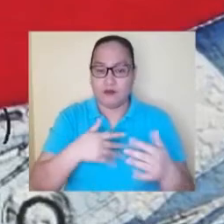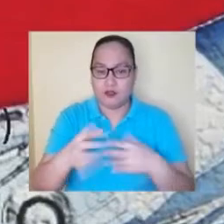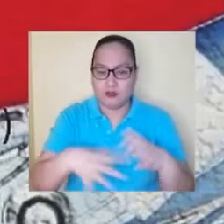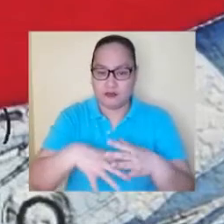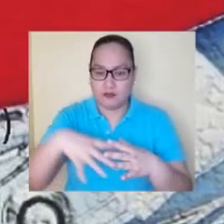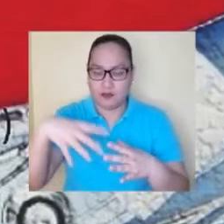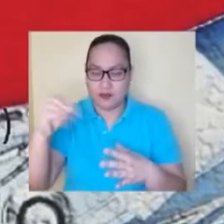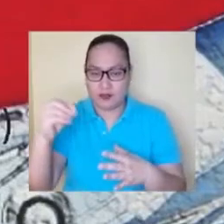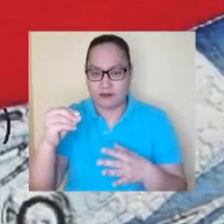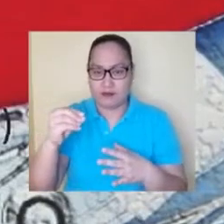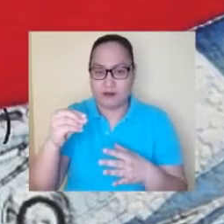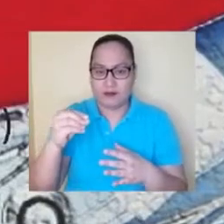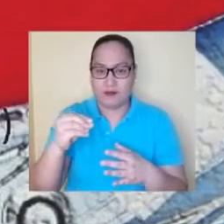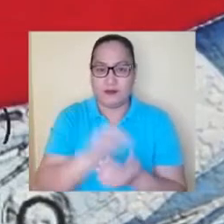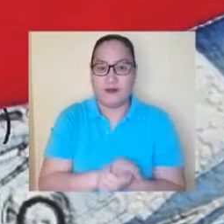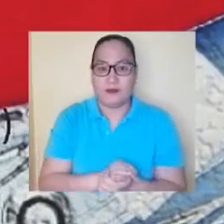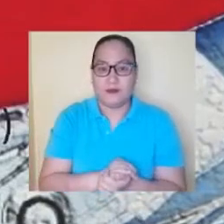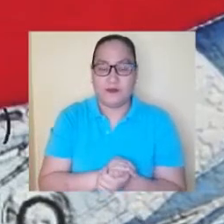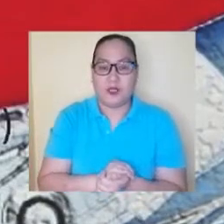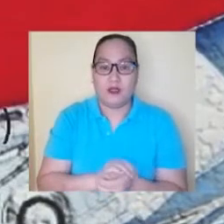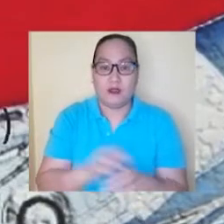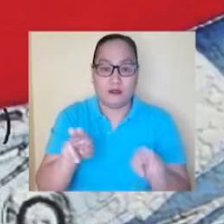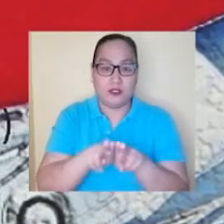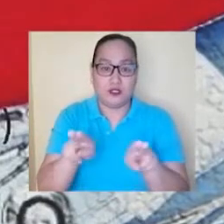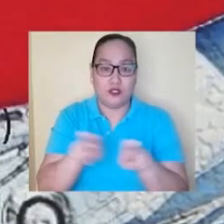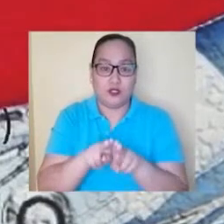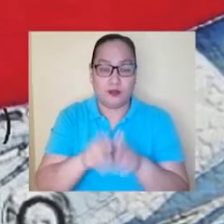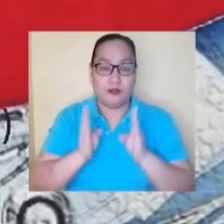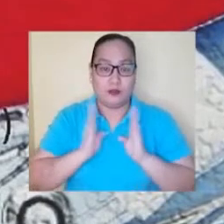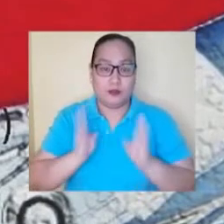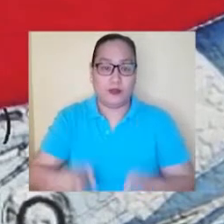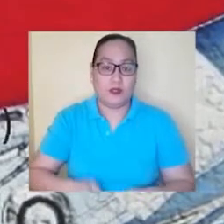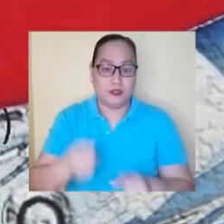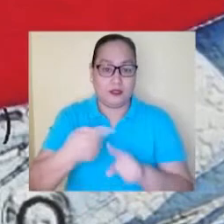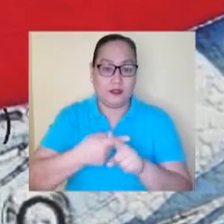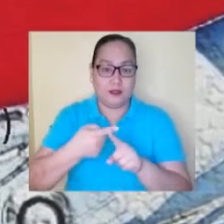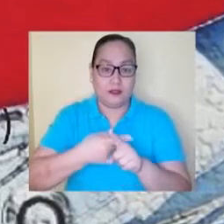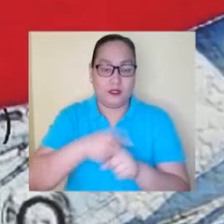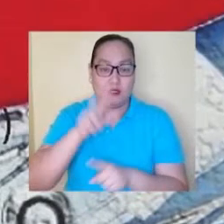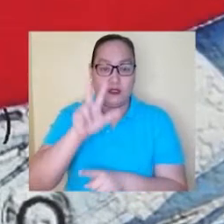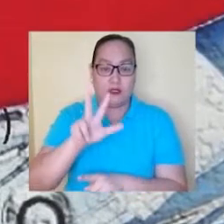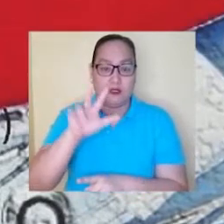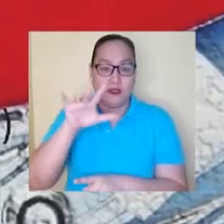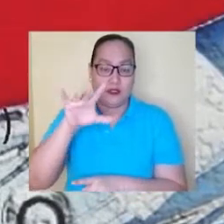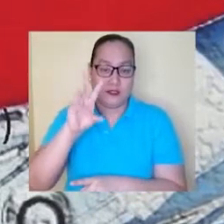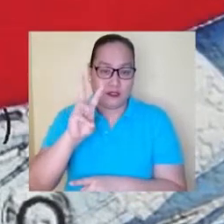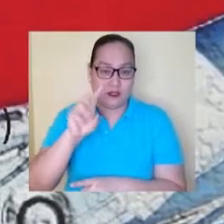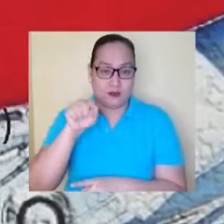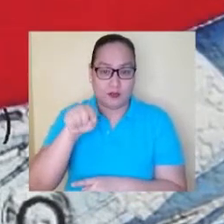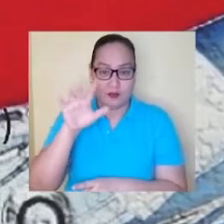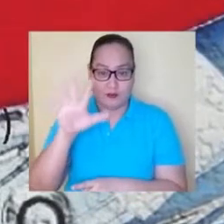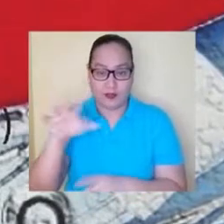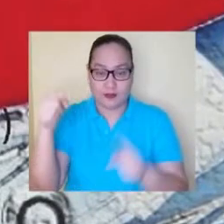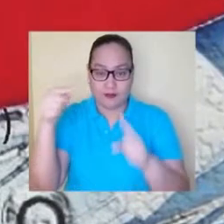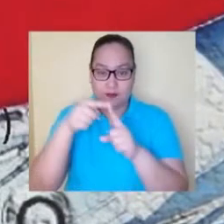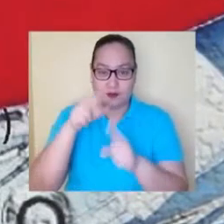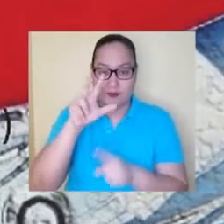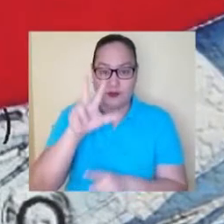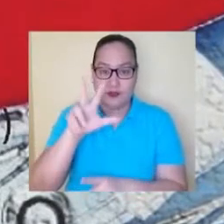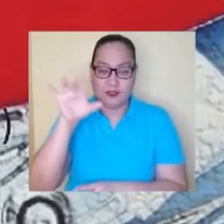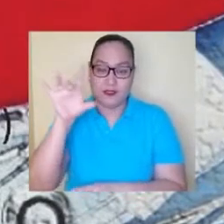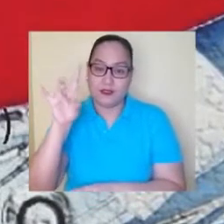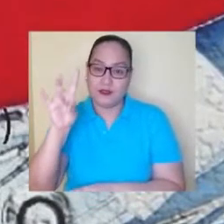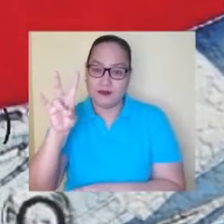body change a lot. The normal human body temperature range is typically from 36.5 to